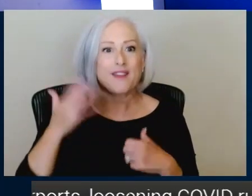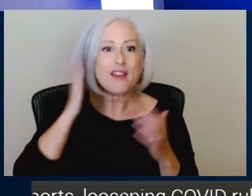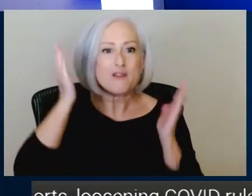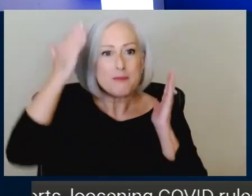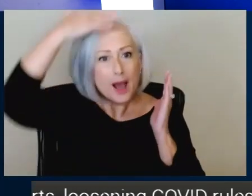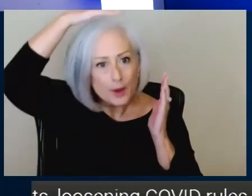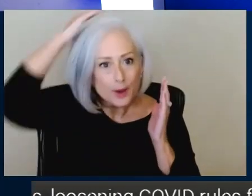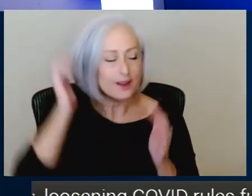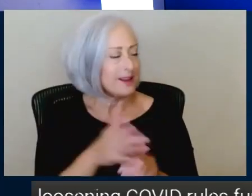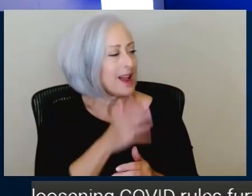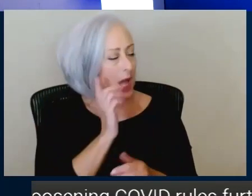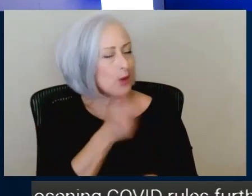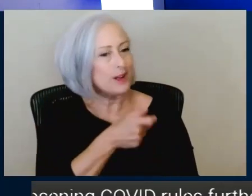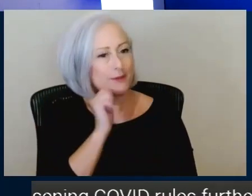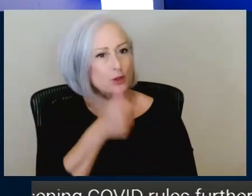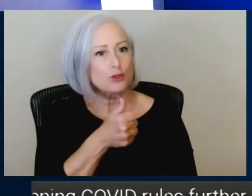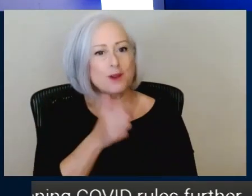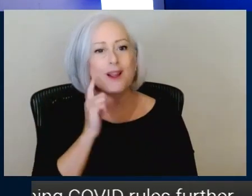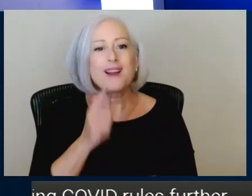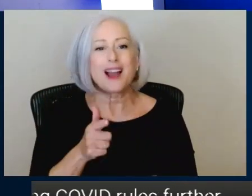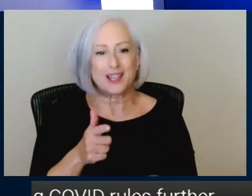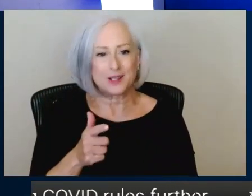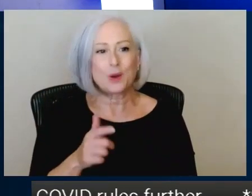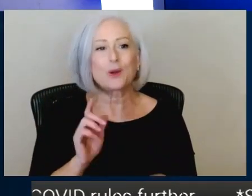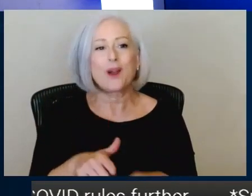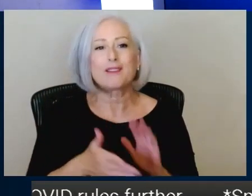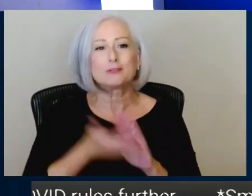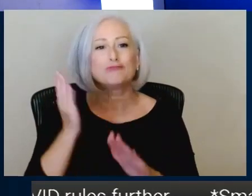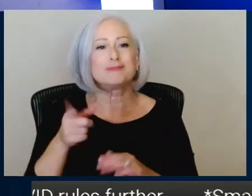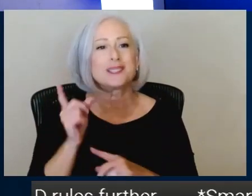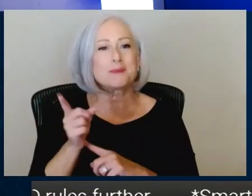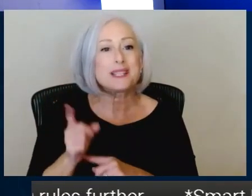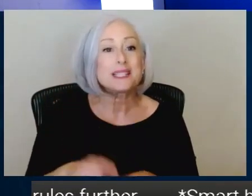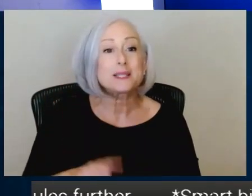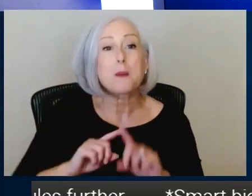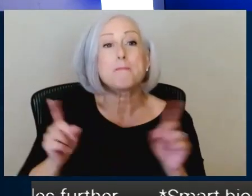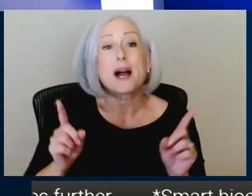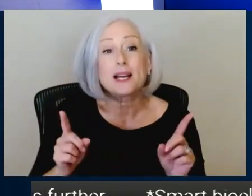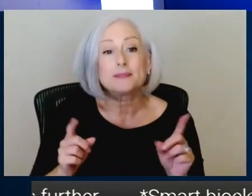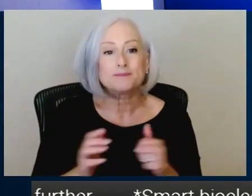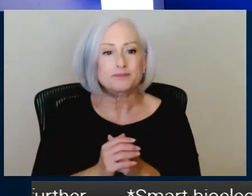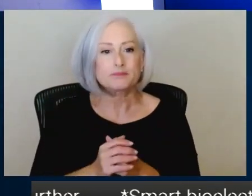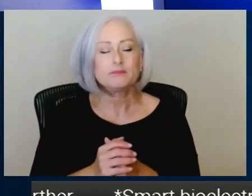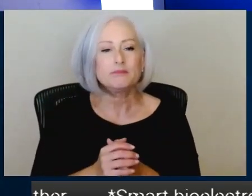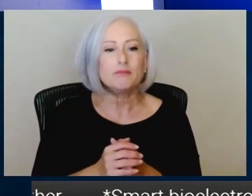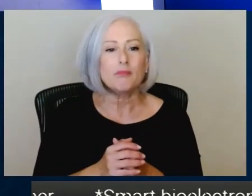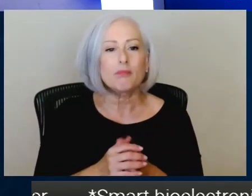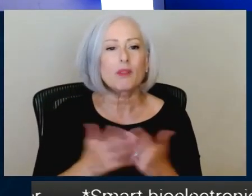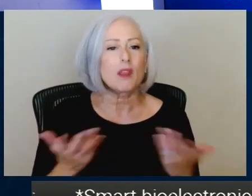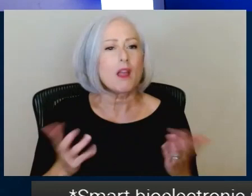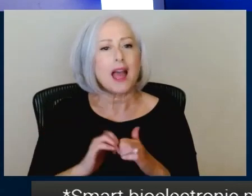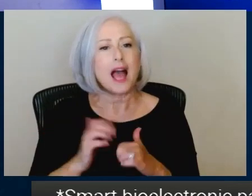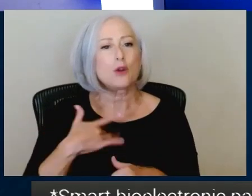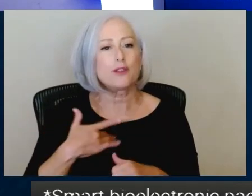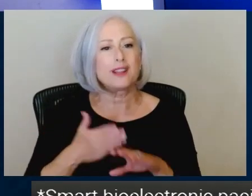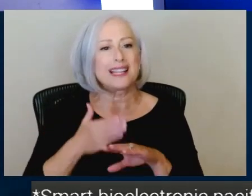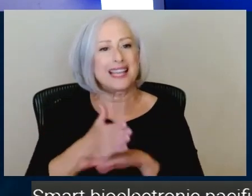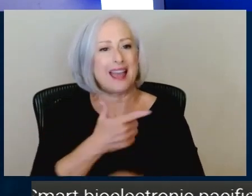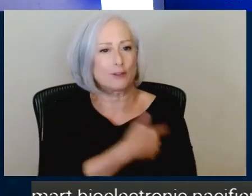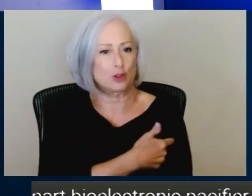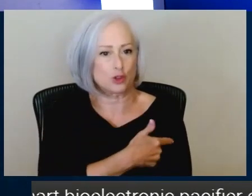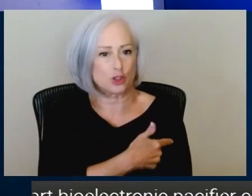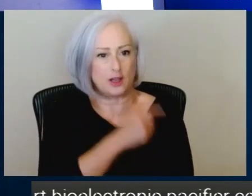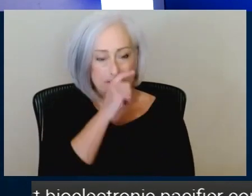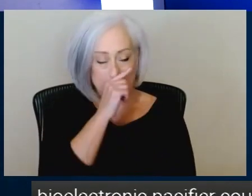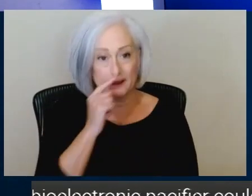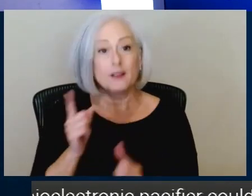get you your powder tomorrow. I know you have to scoot here in a couple minutes. I gotta run. But how... how have you been feeling after the shots? So Good. the first booster,